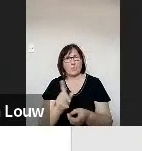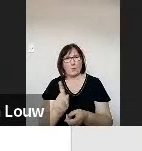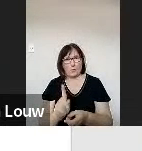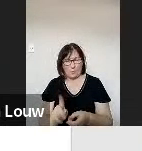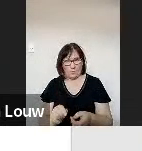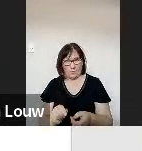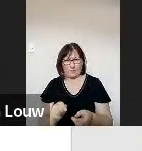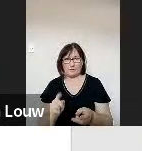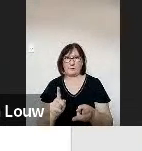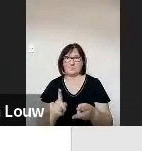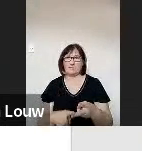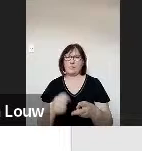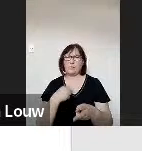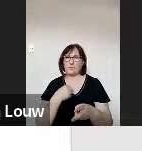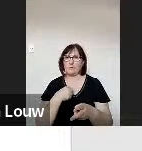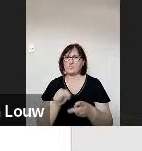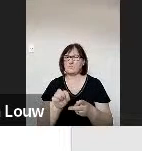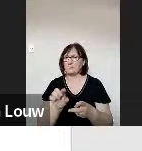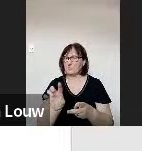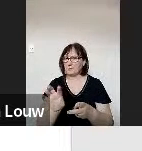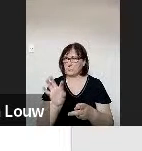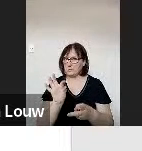have to select, after